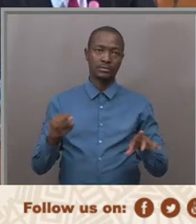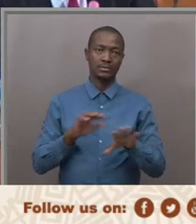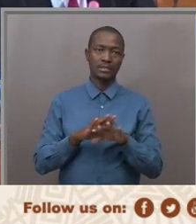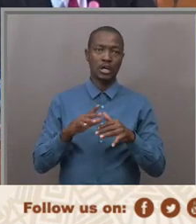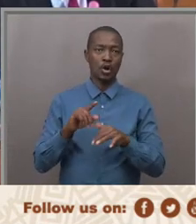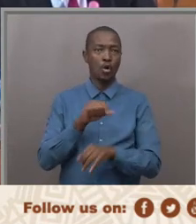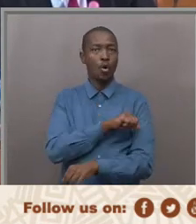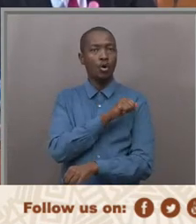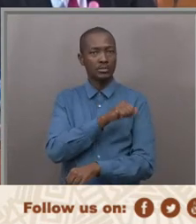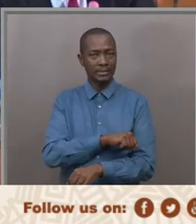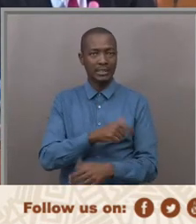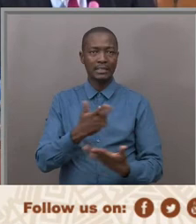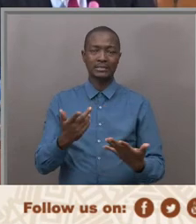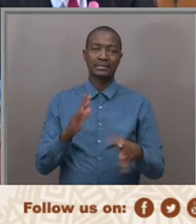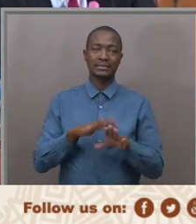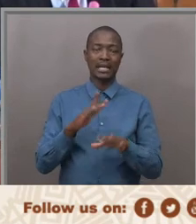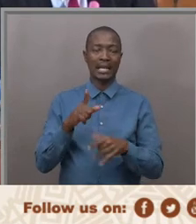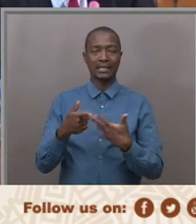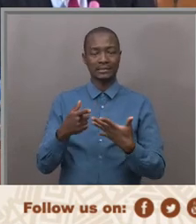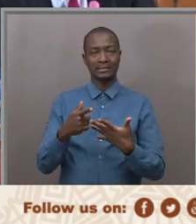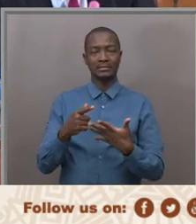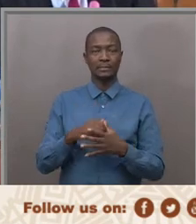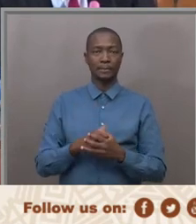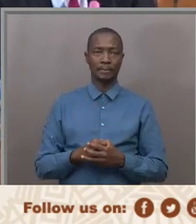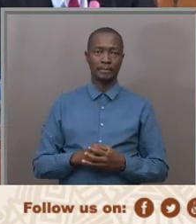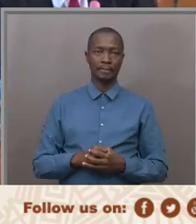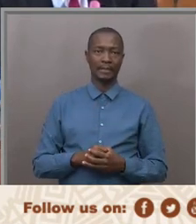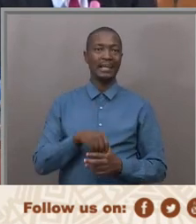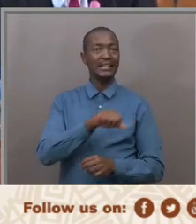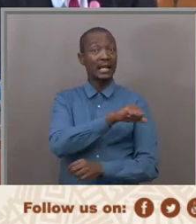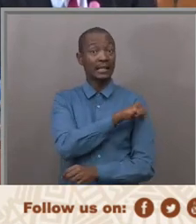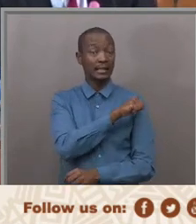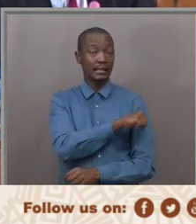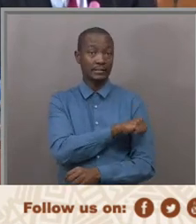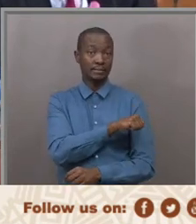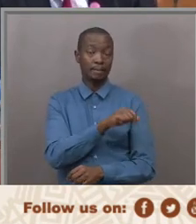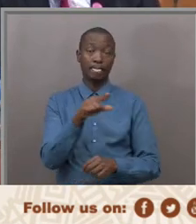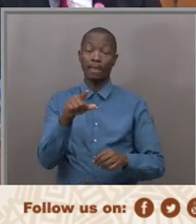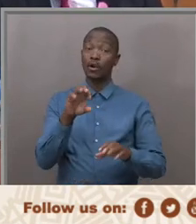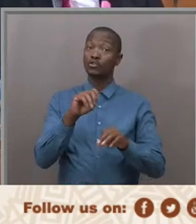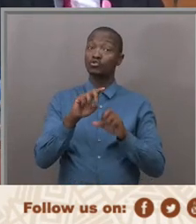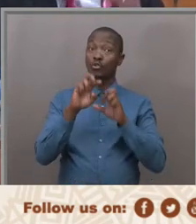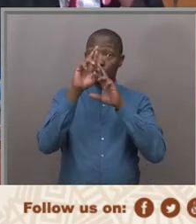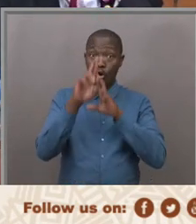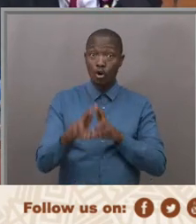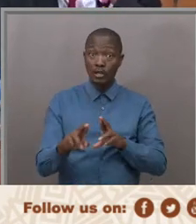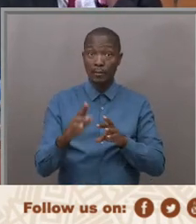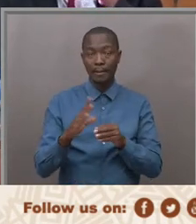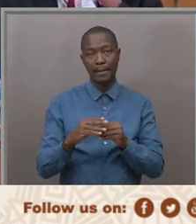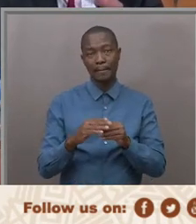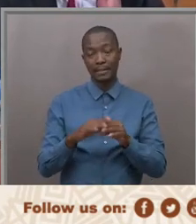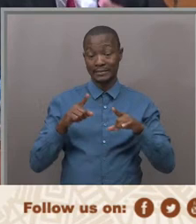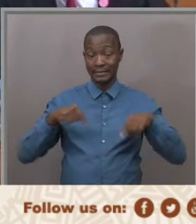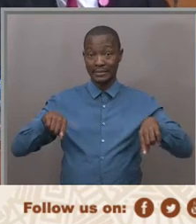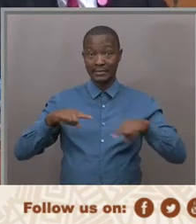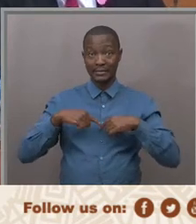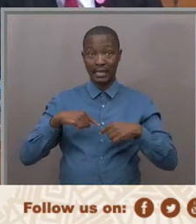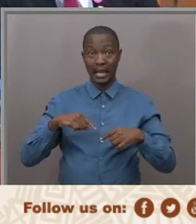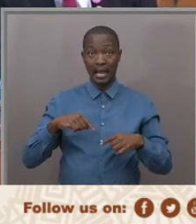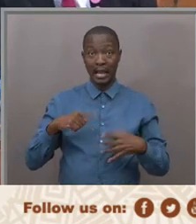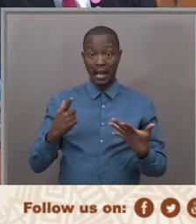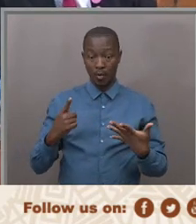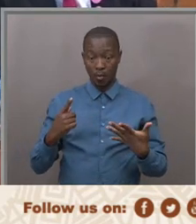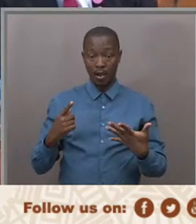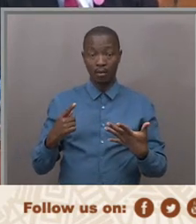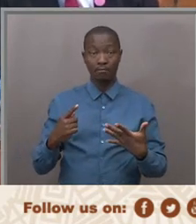hospitals and in the wards. So, honorable members, our country's response has